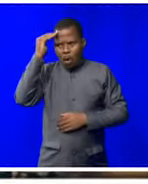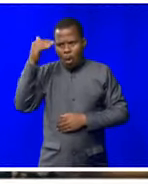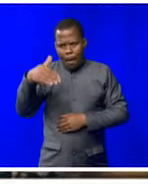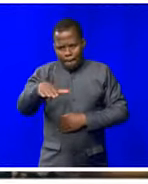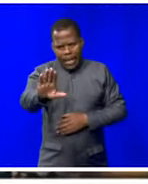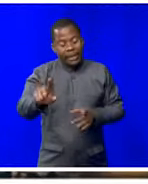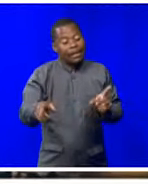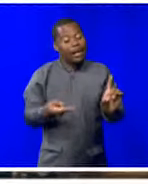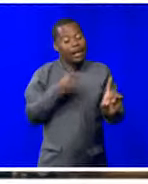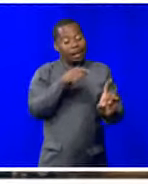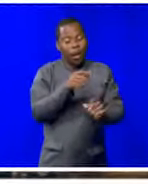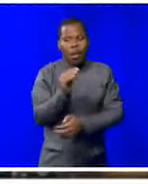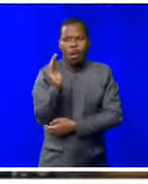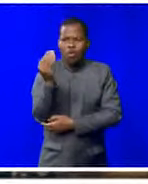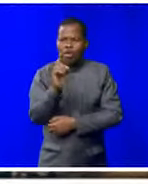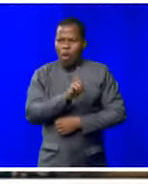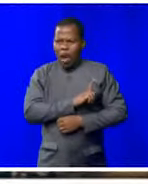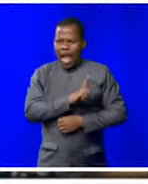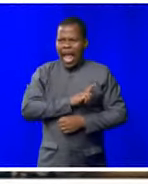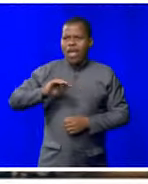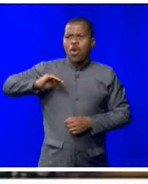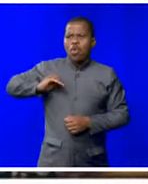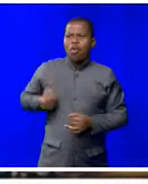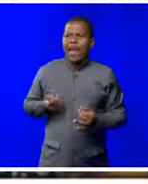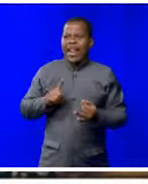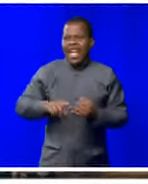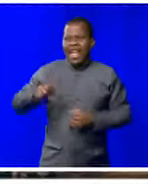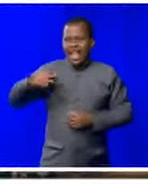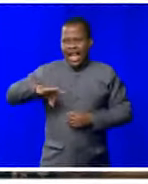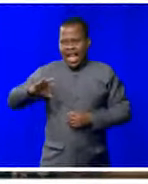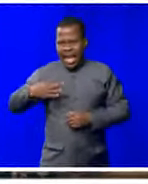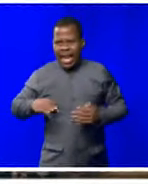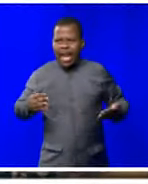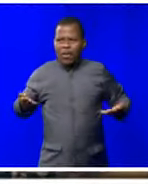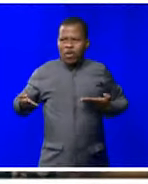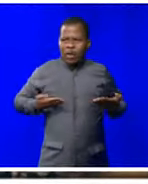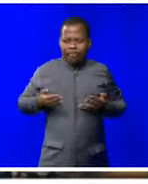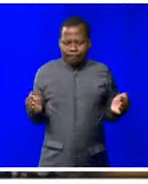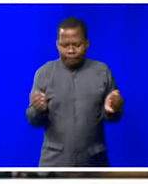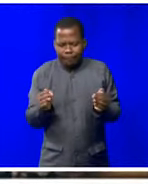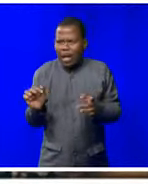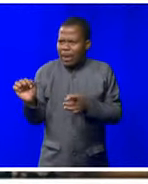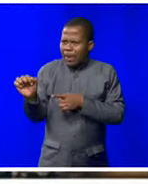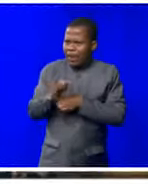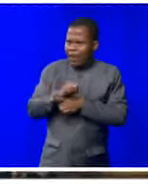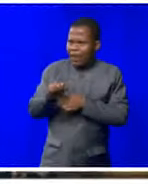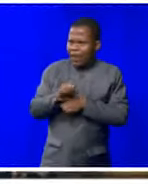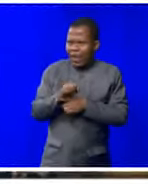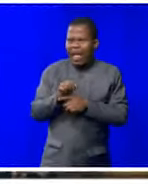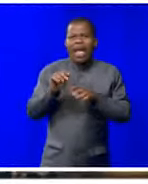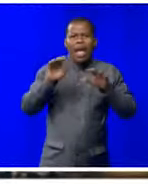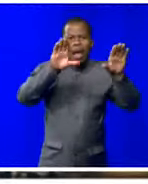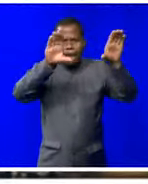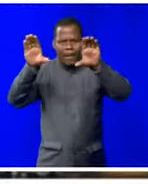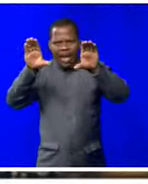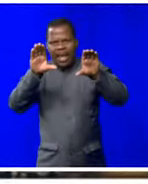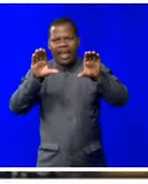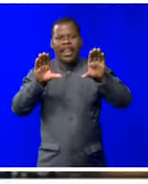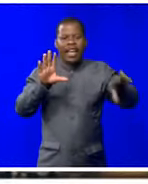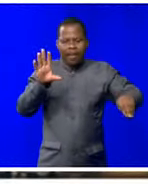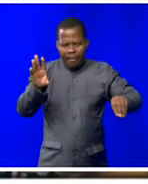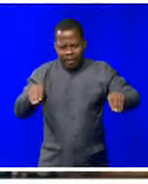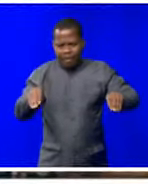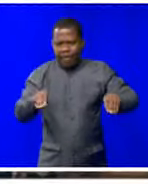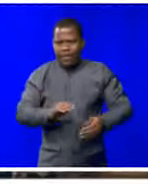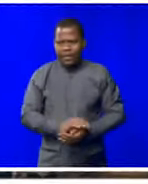export opportunities for producers, especially small and medium enterprises, and the coordination of trade